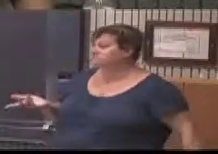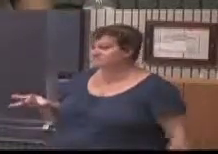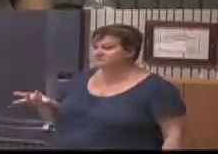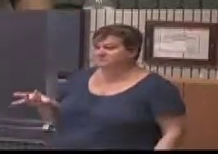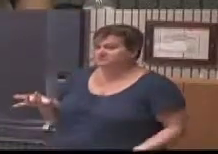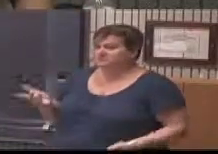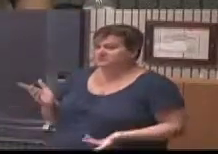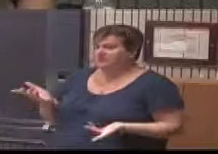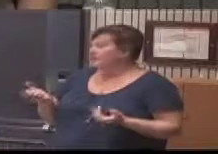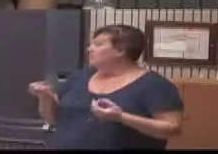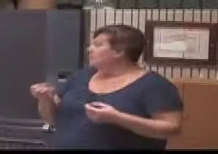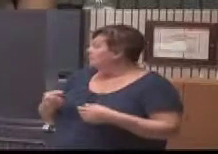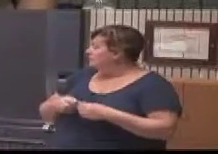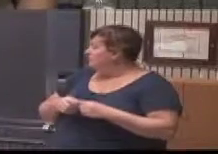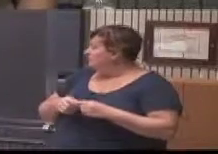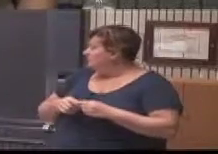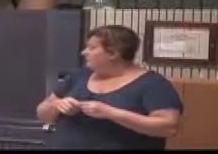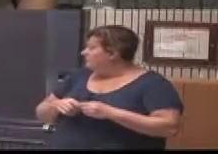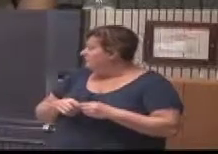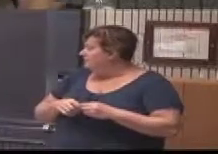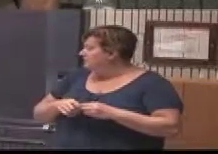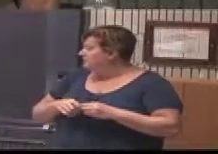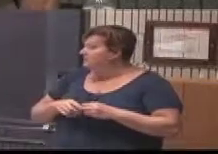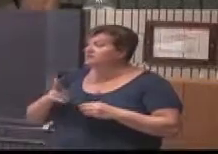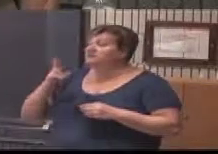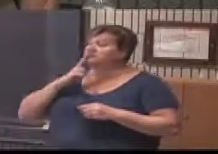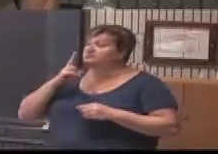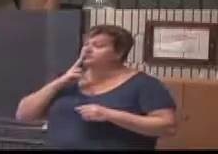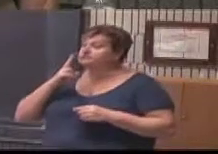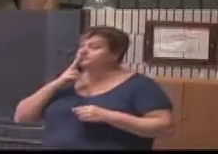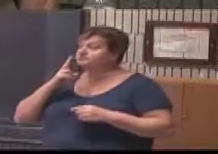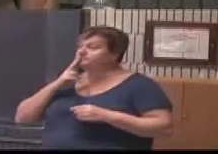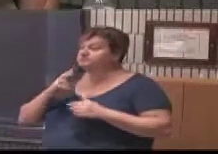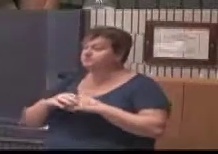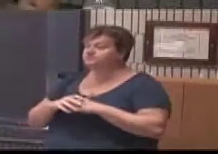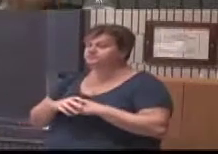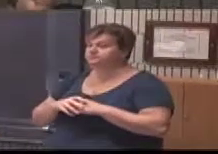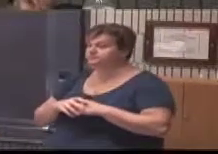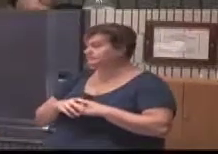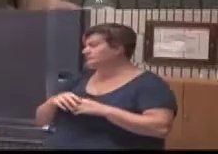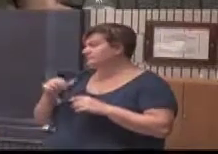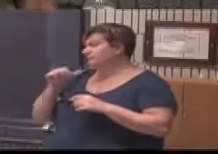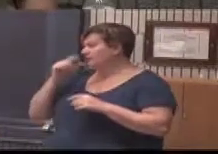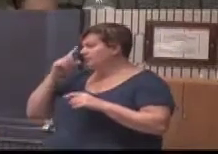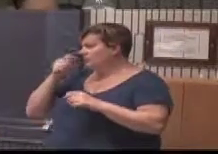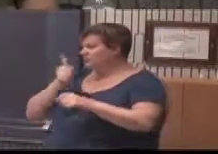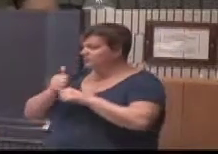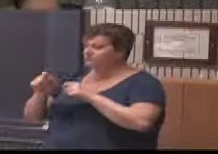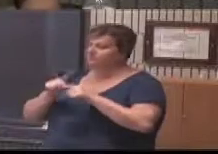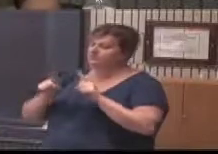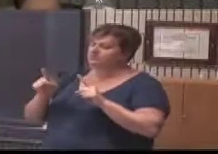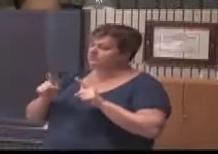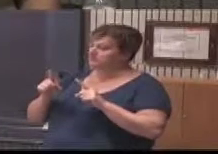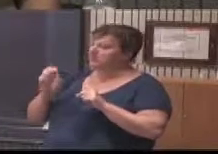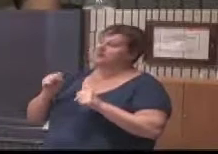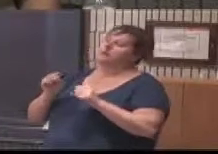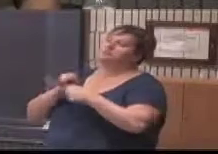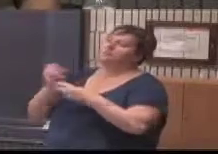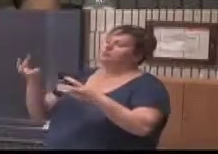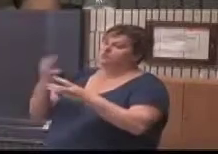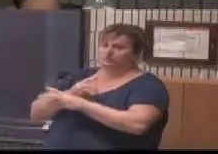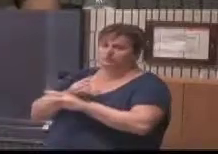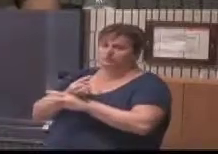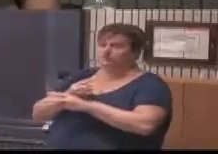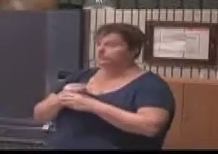that's in their background. They're also looking into cigarette smoking, which I don't think is thought to cause it, but could certainly exasperate it.